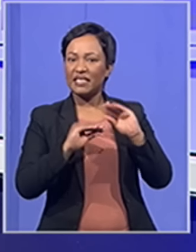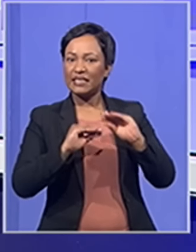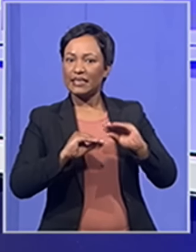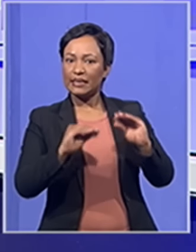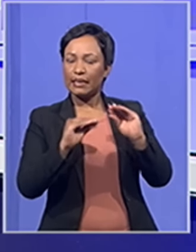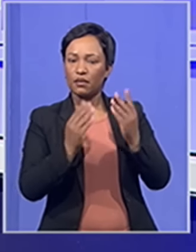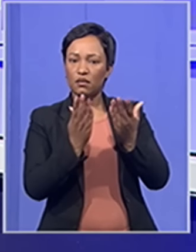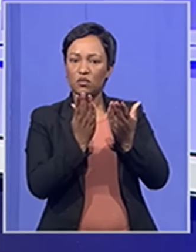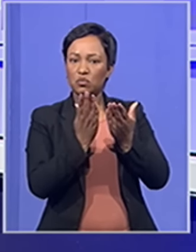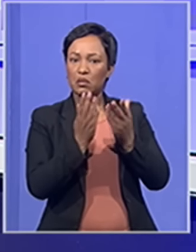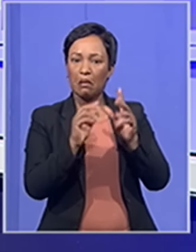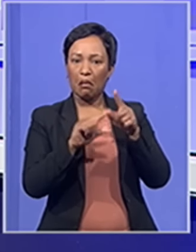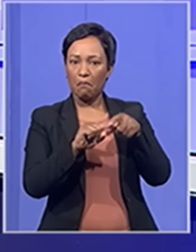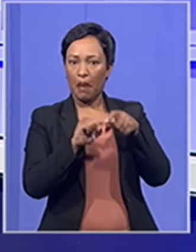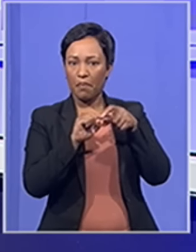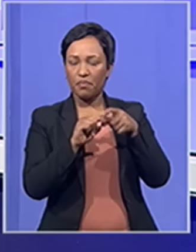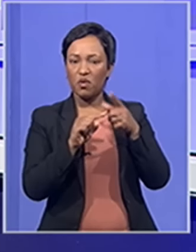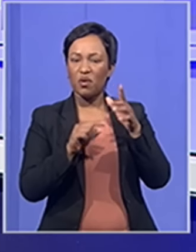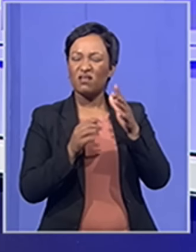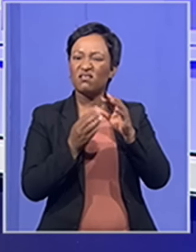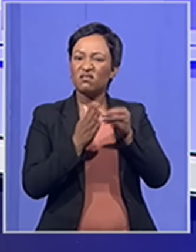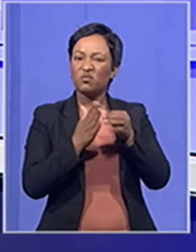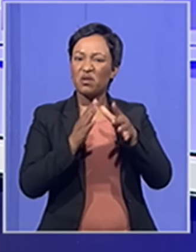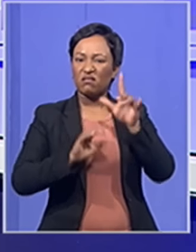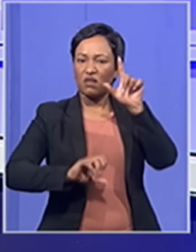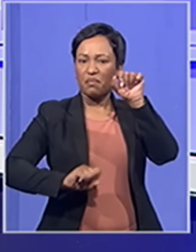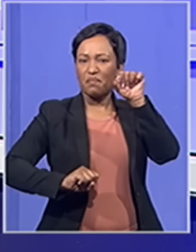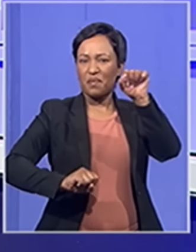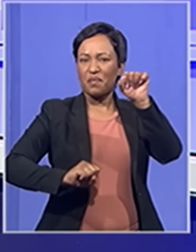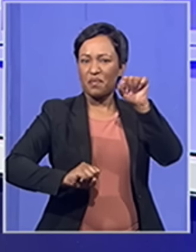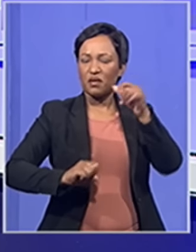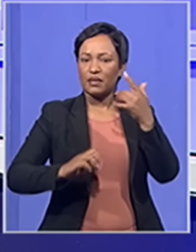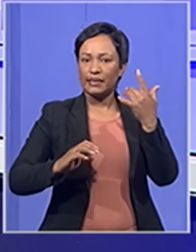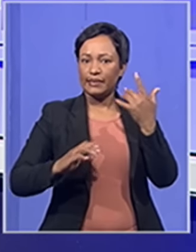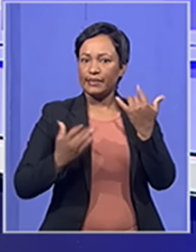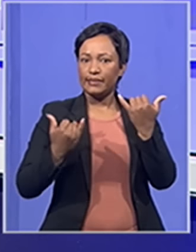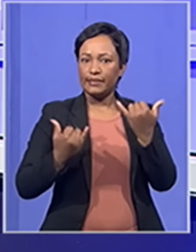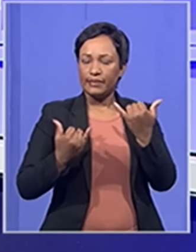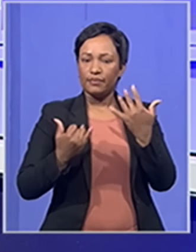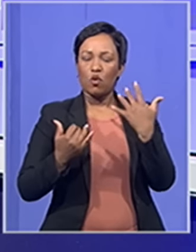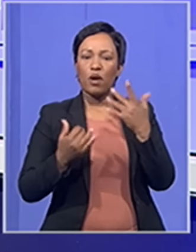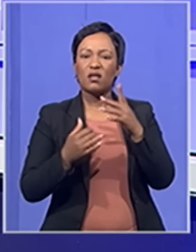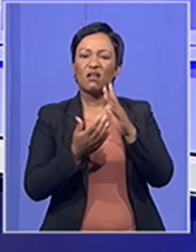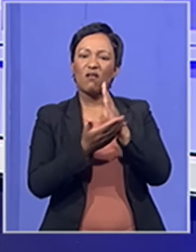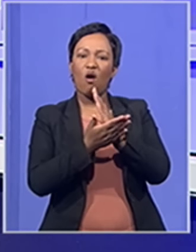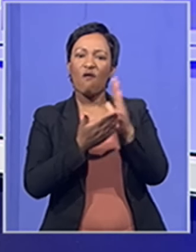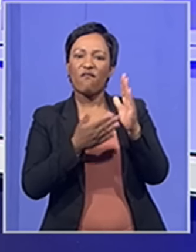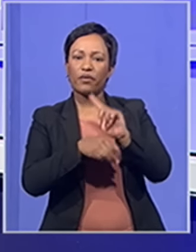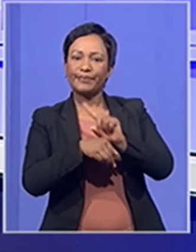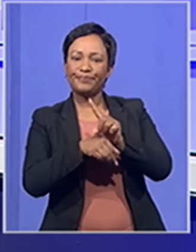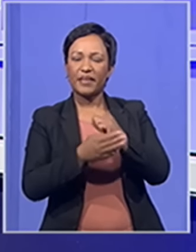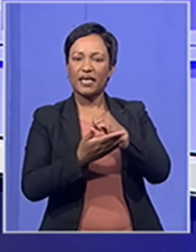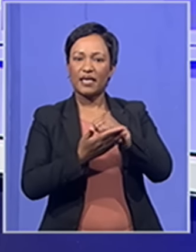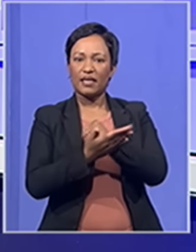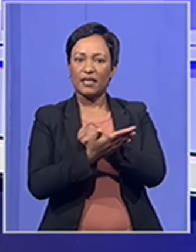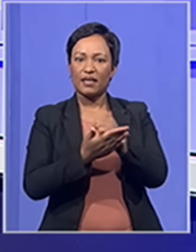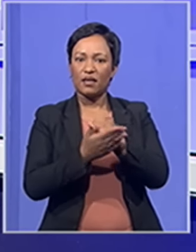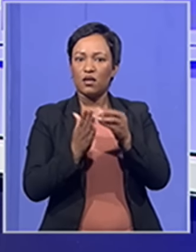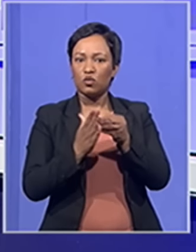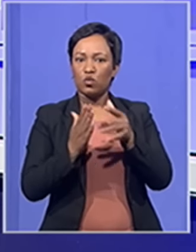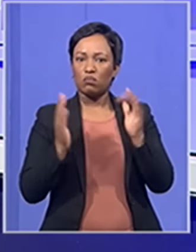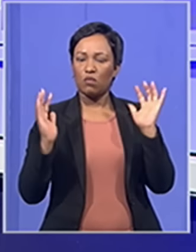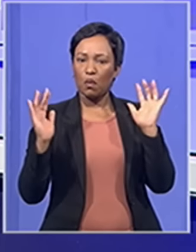latela ditshupetso tse di tsweletseng tsa baithuti ka ga go iphumulwa nakwana ga boikwadiso. Baithuti ba simolotse go